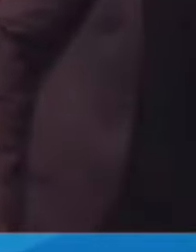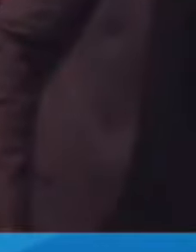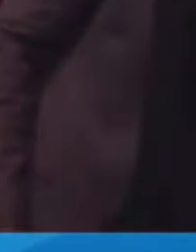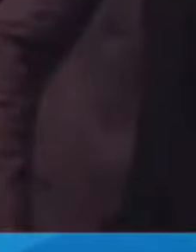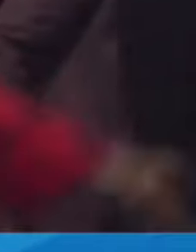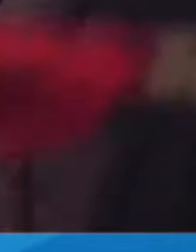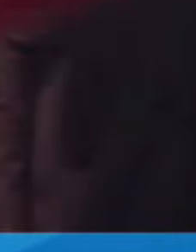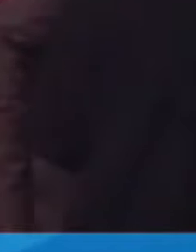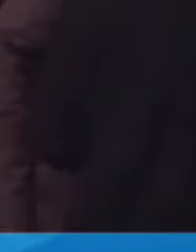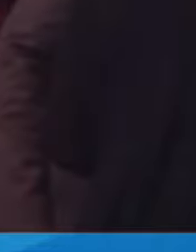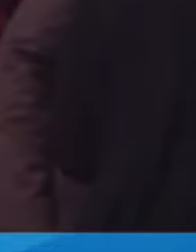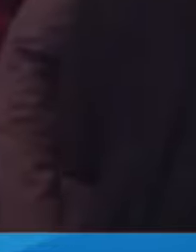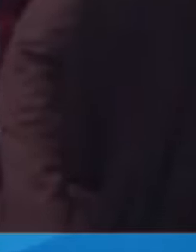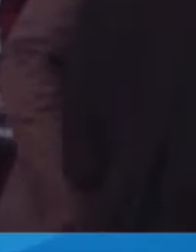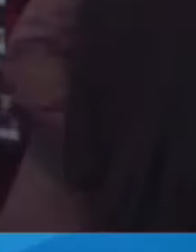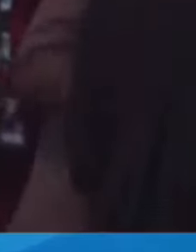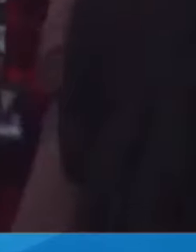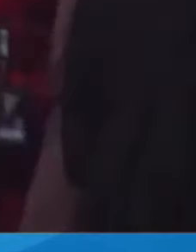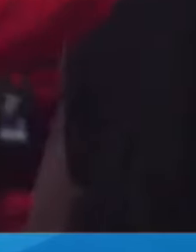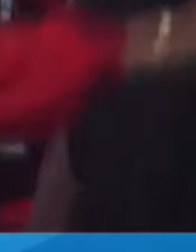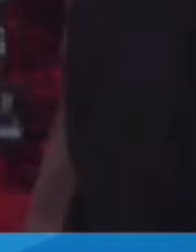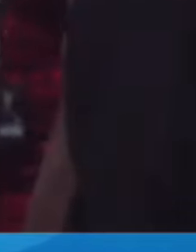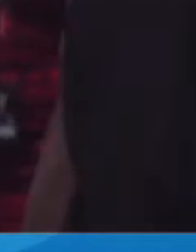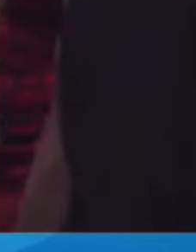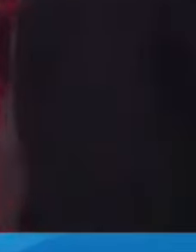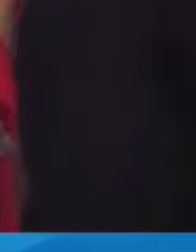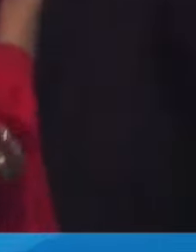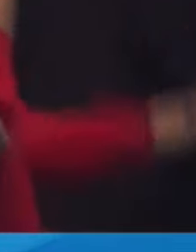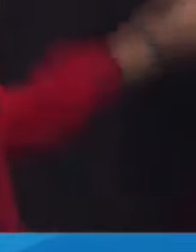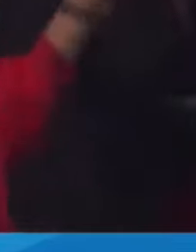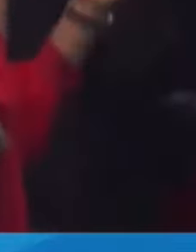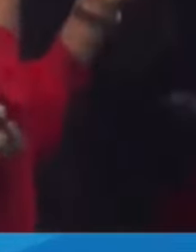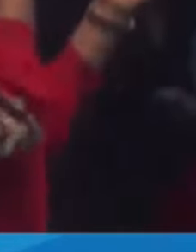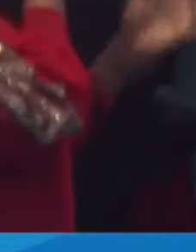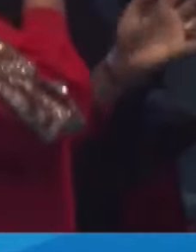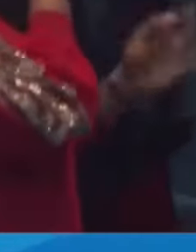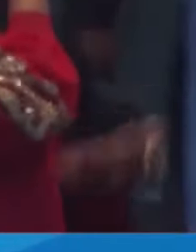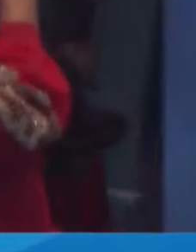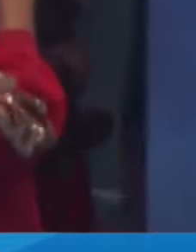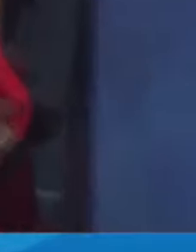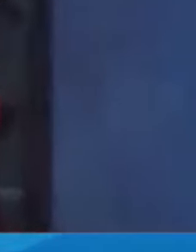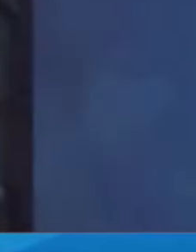is can you call his name his name is